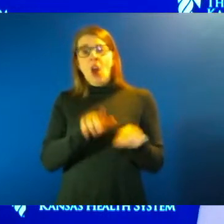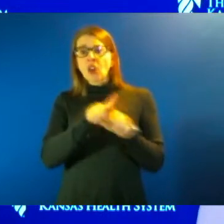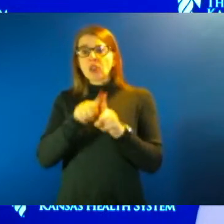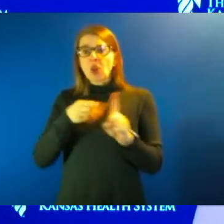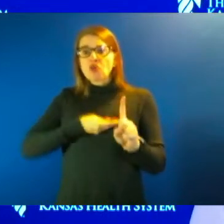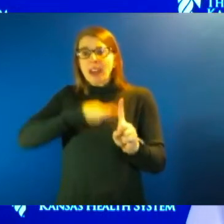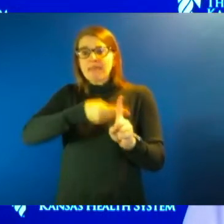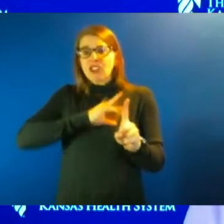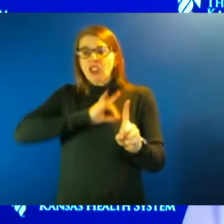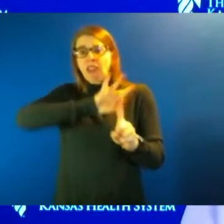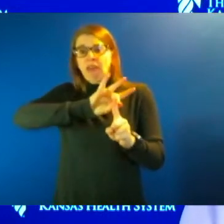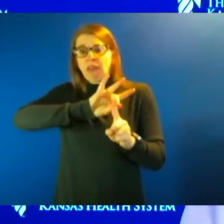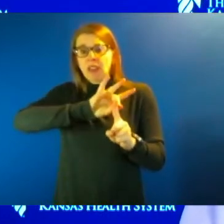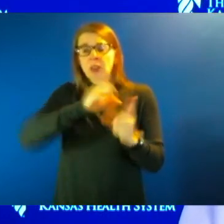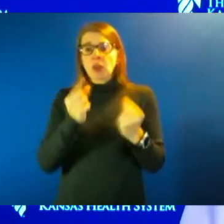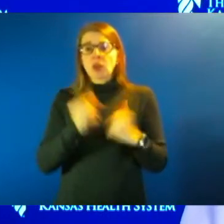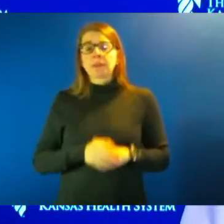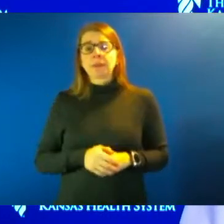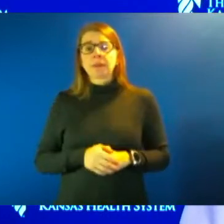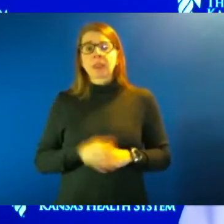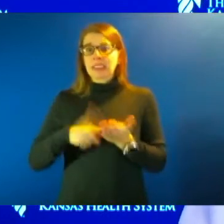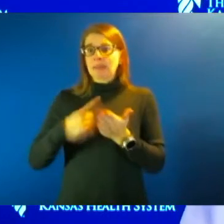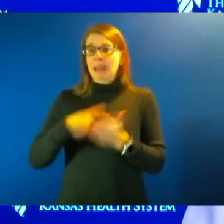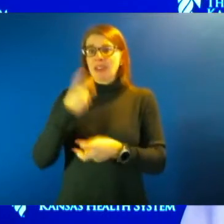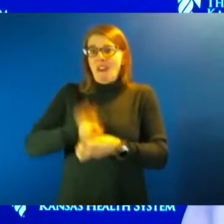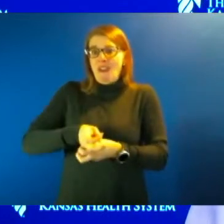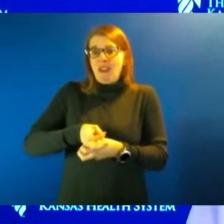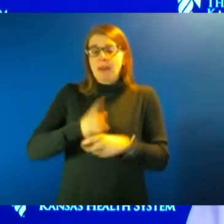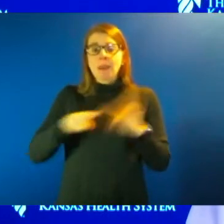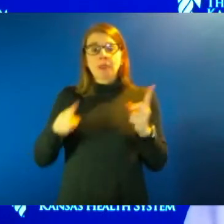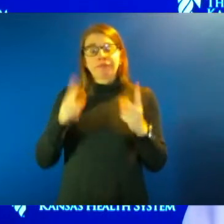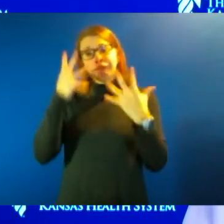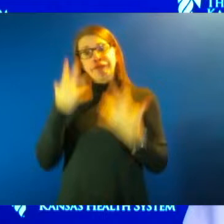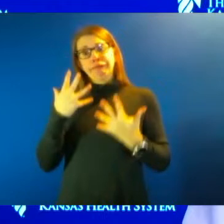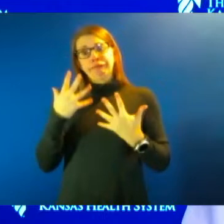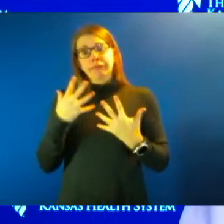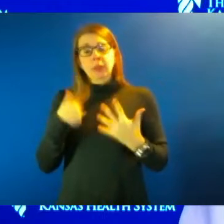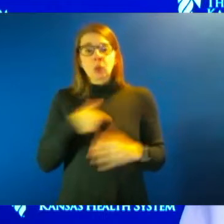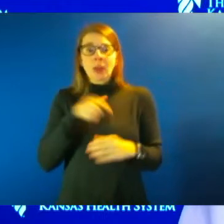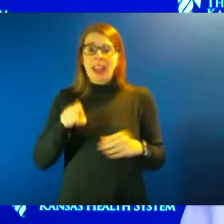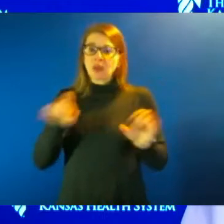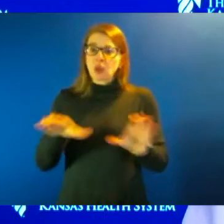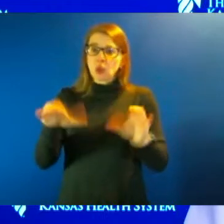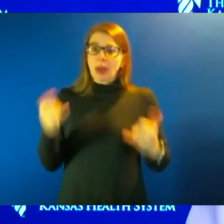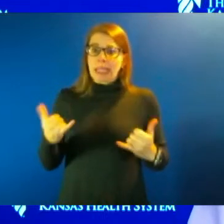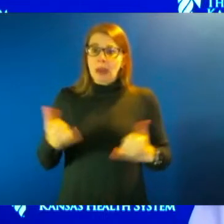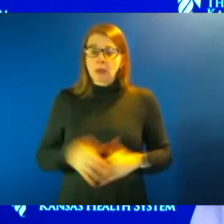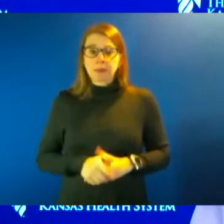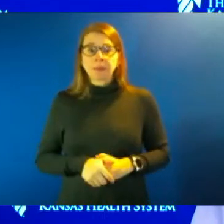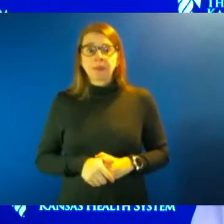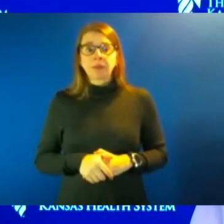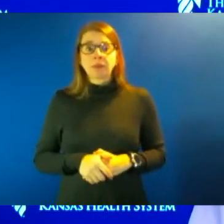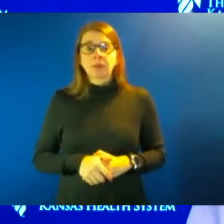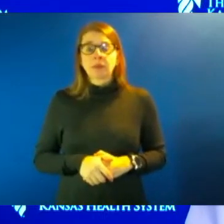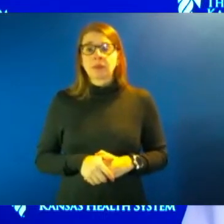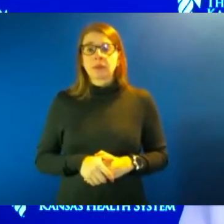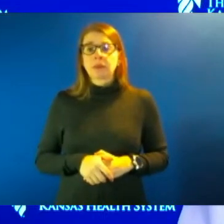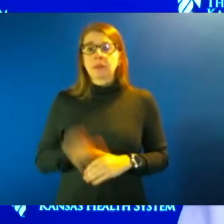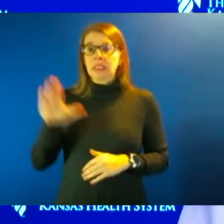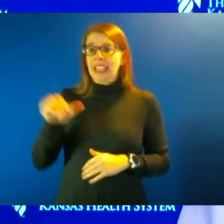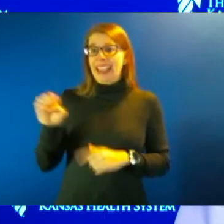And sometimes it is hard, but unfortunately that is what we have to do right now. And again, it's not just about the cases. We're not just talking about